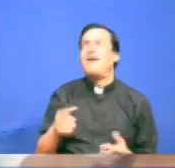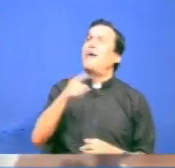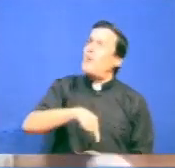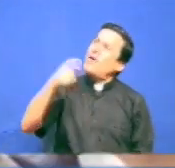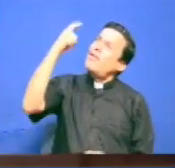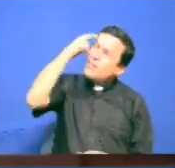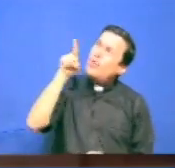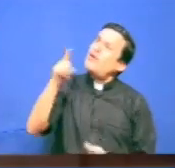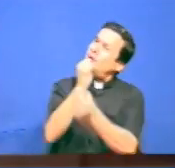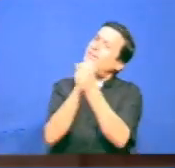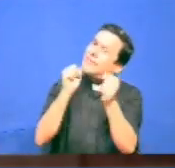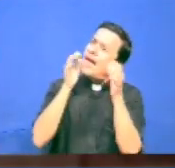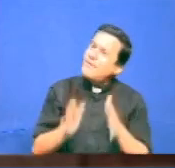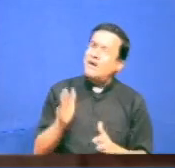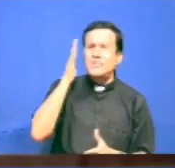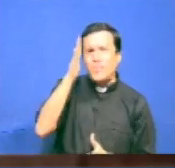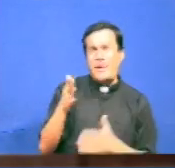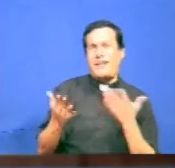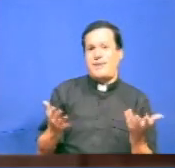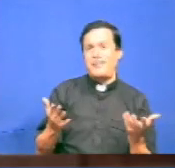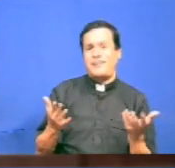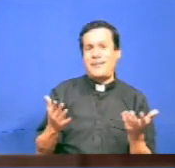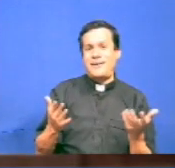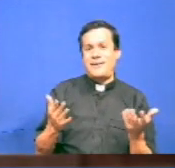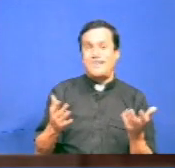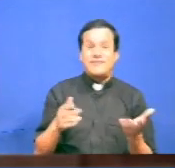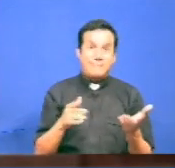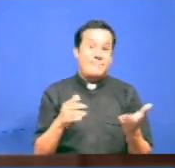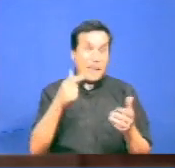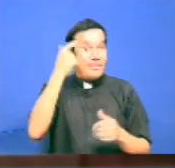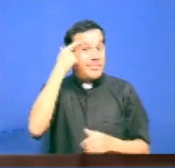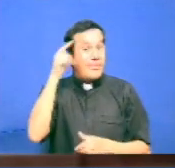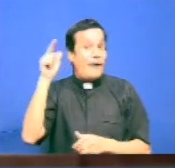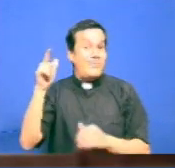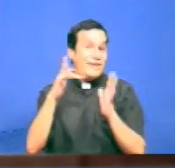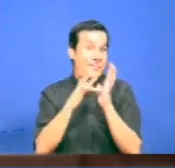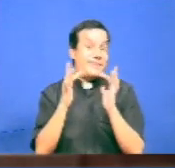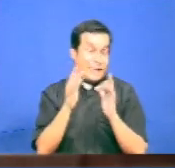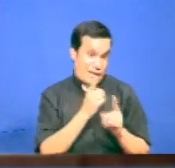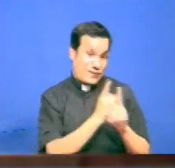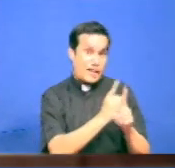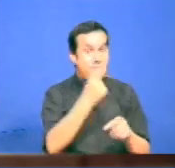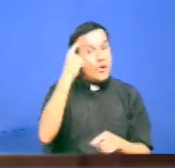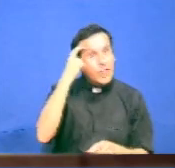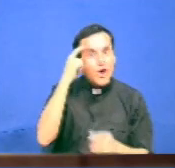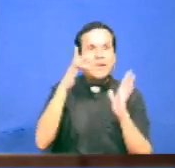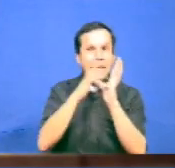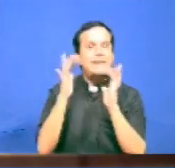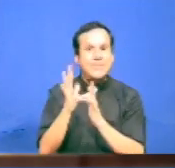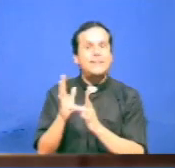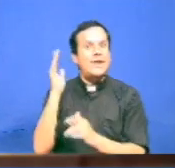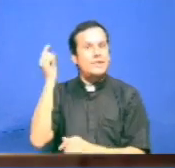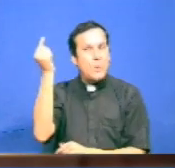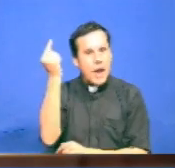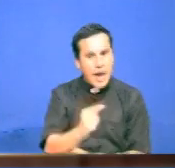about? They were thinking Jesus was going to remain around. They were thinking about Jesus will come and liberate them